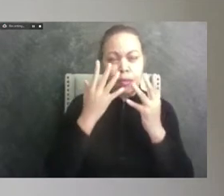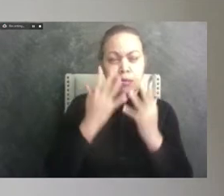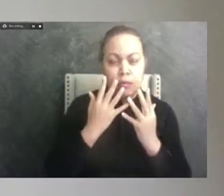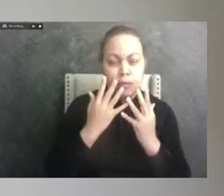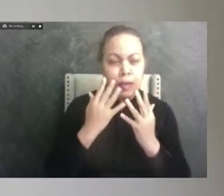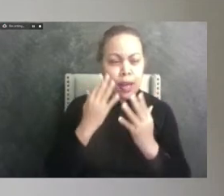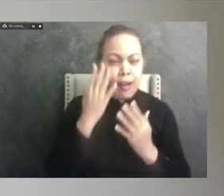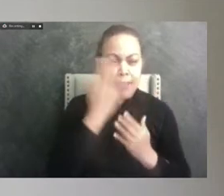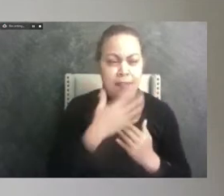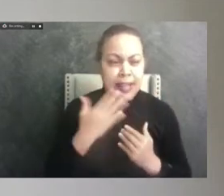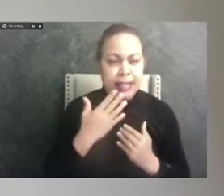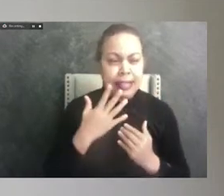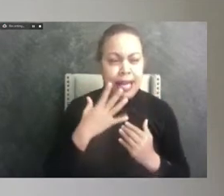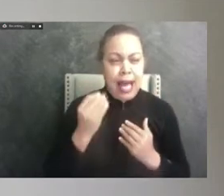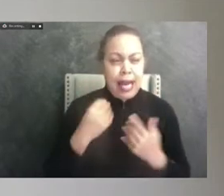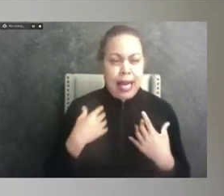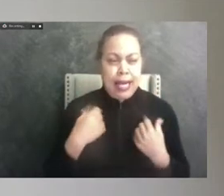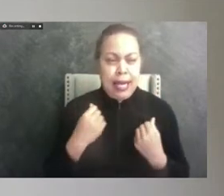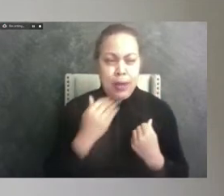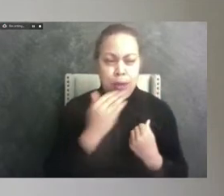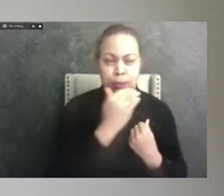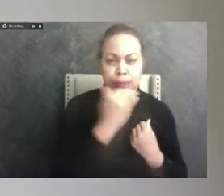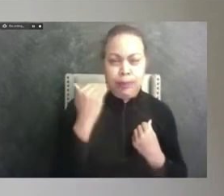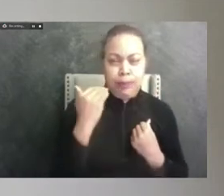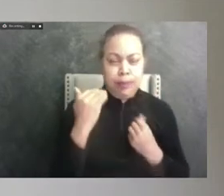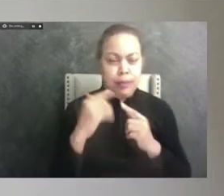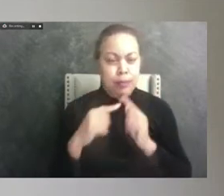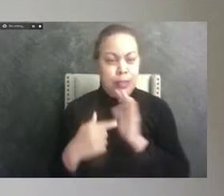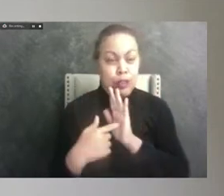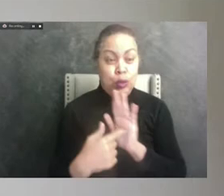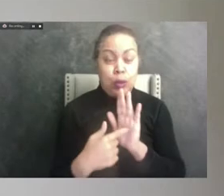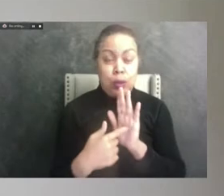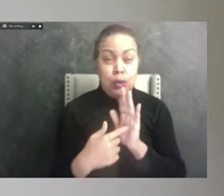a healed gash that means